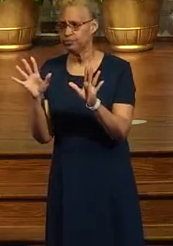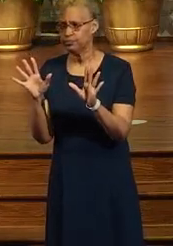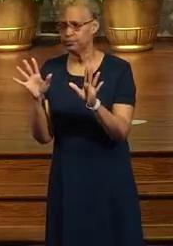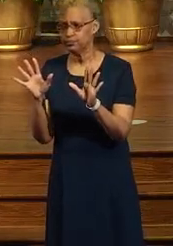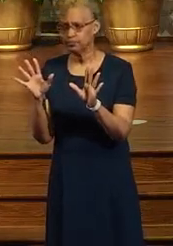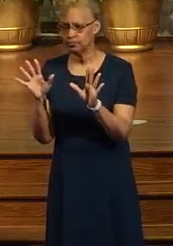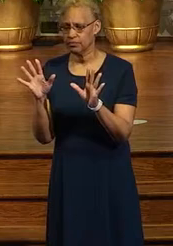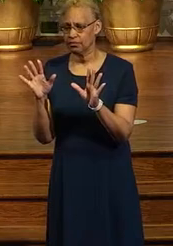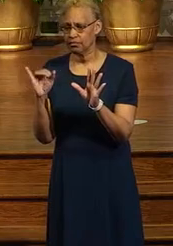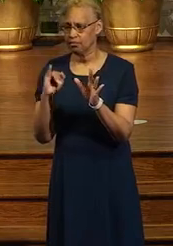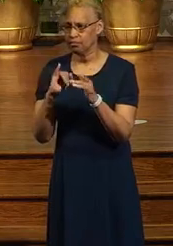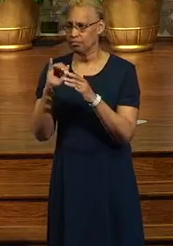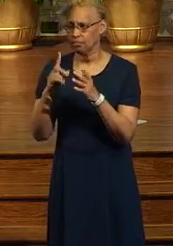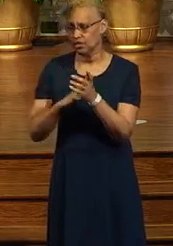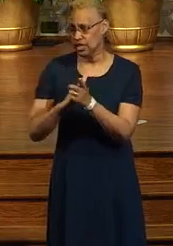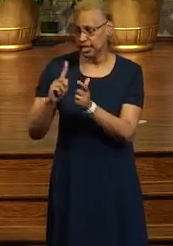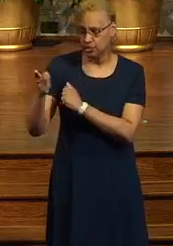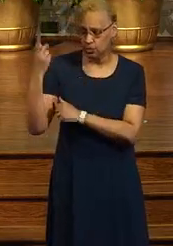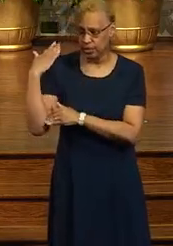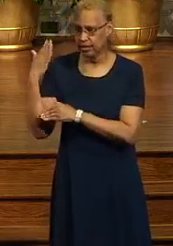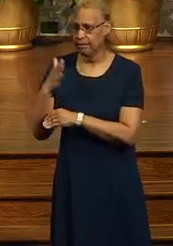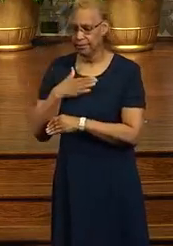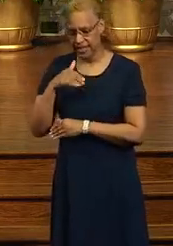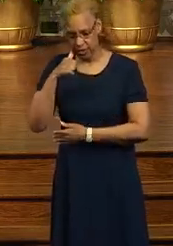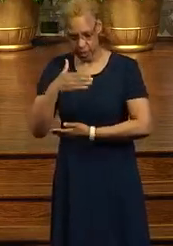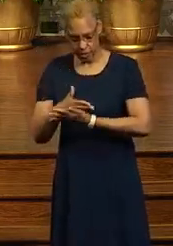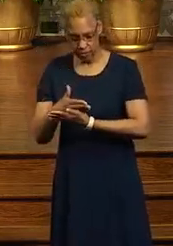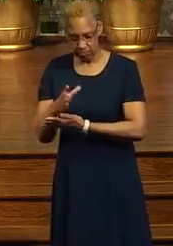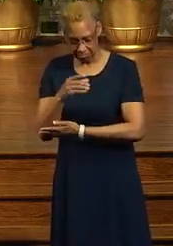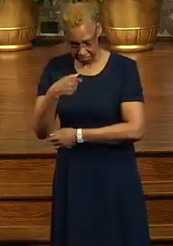Last week, my daughter and I,